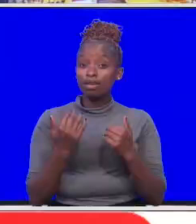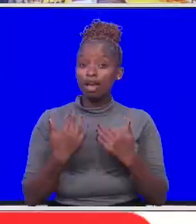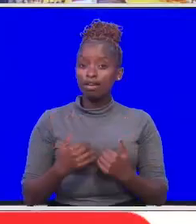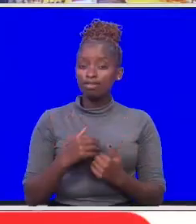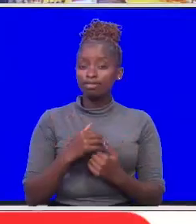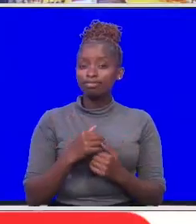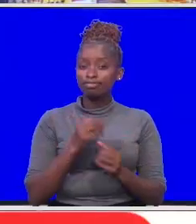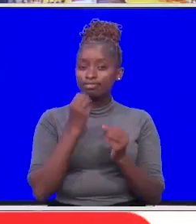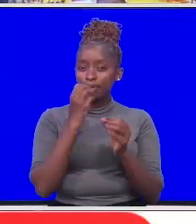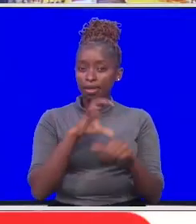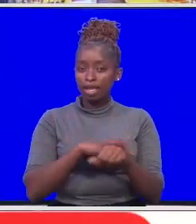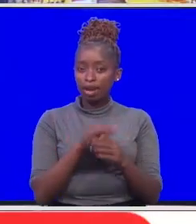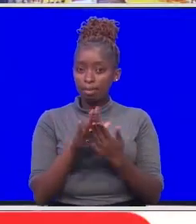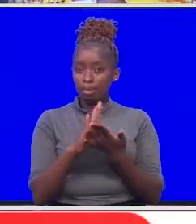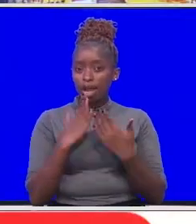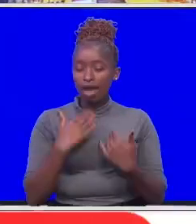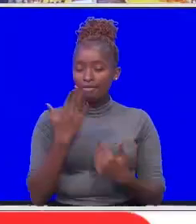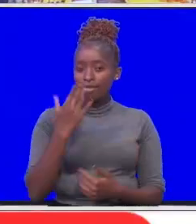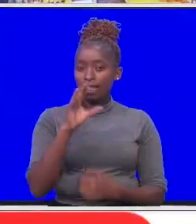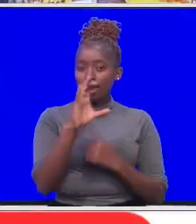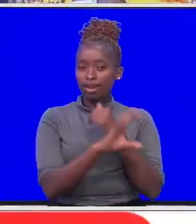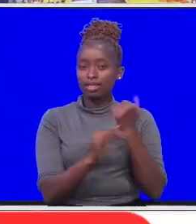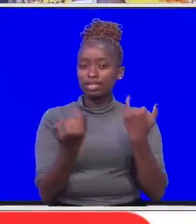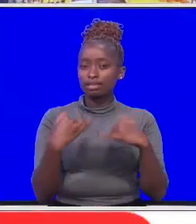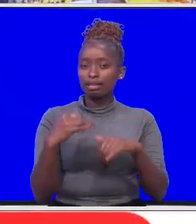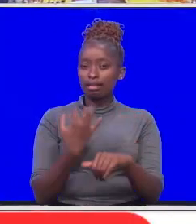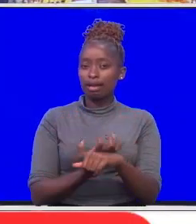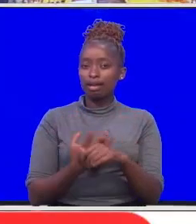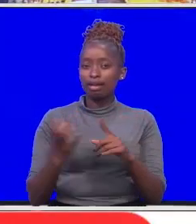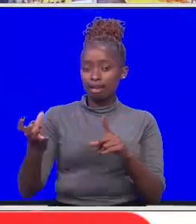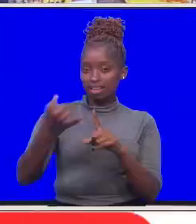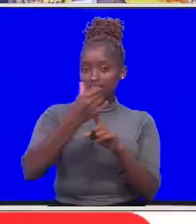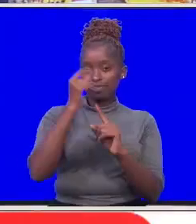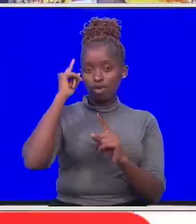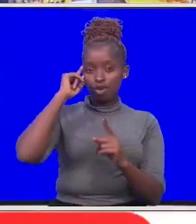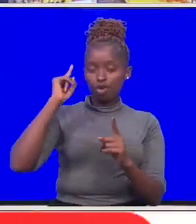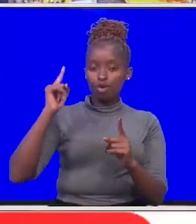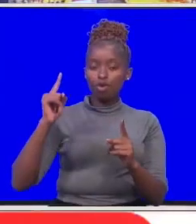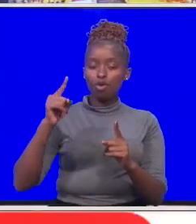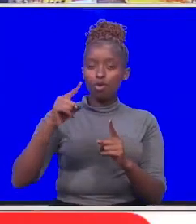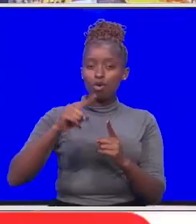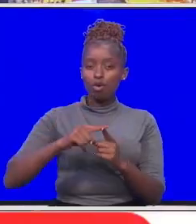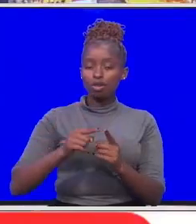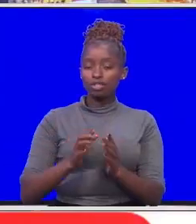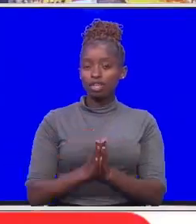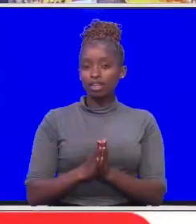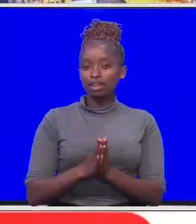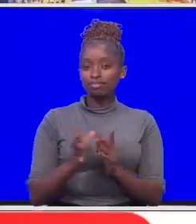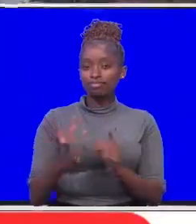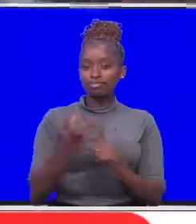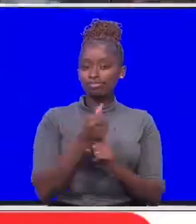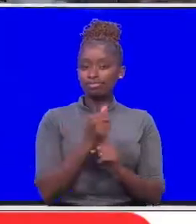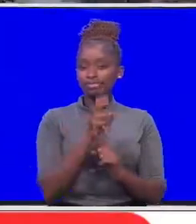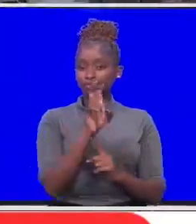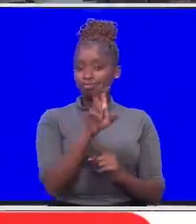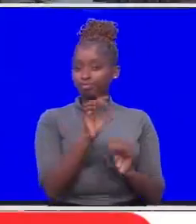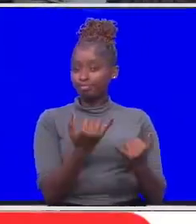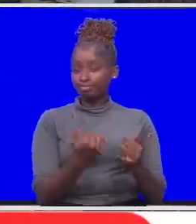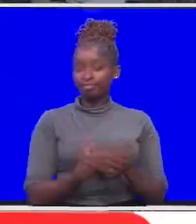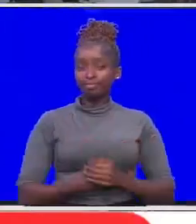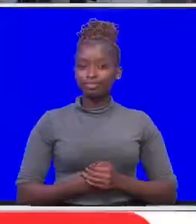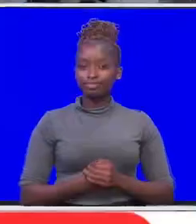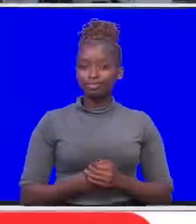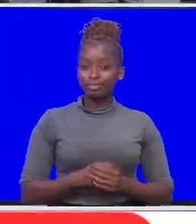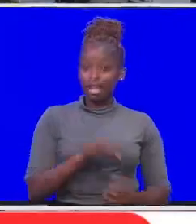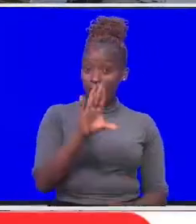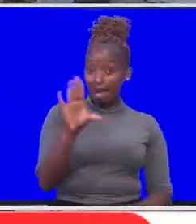continent is striving hard to achieve its goals and objective, partly through investment. Let's have a look. Africa is one of the